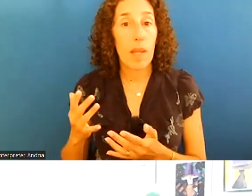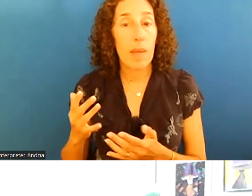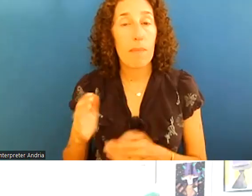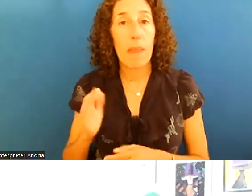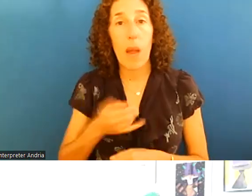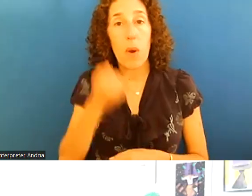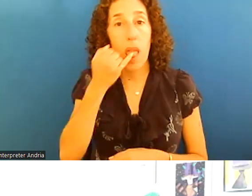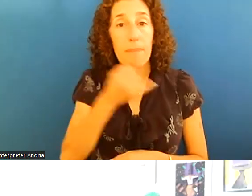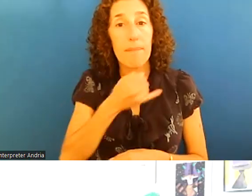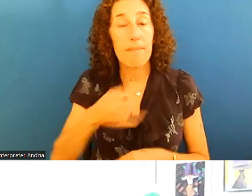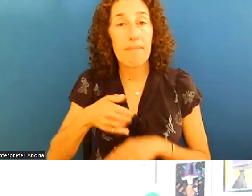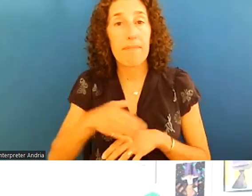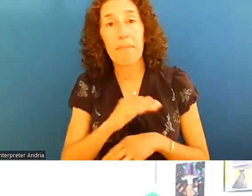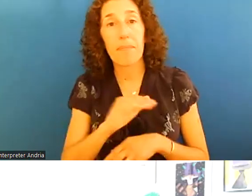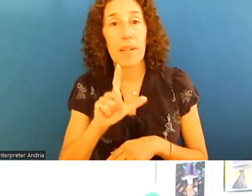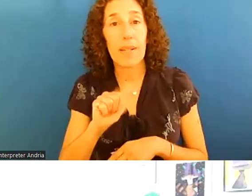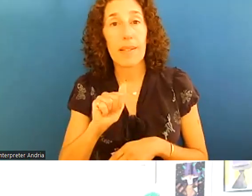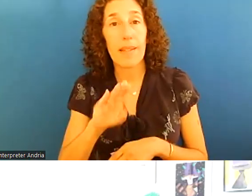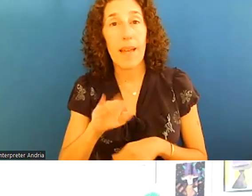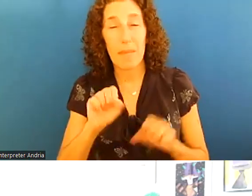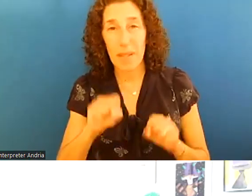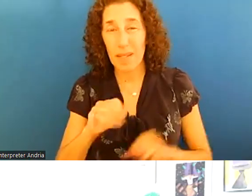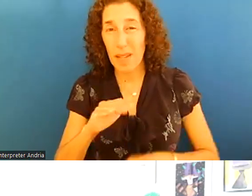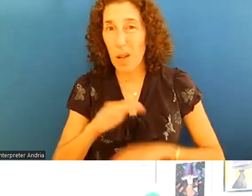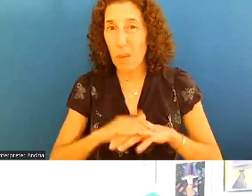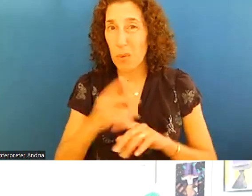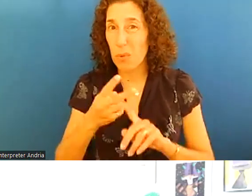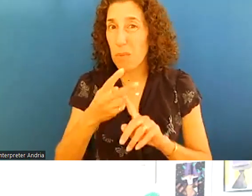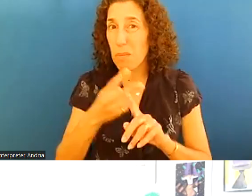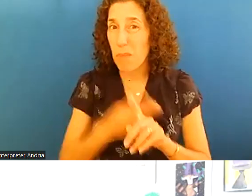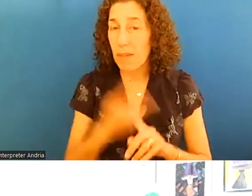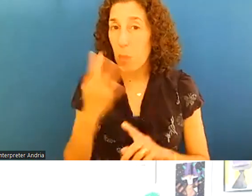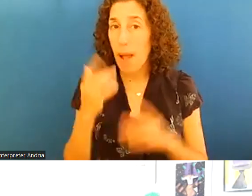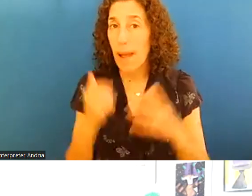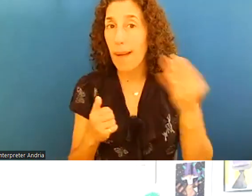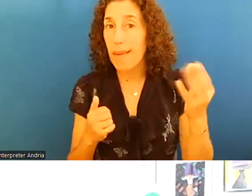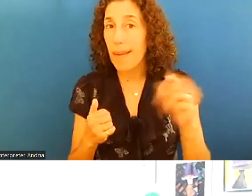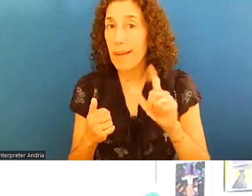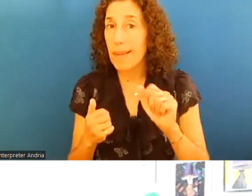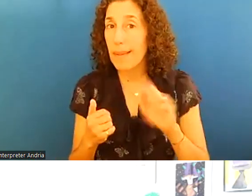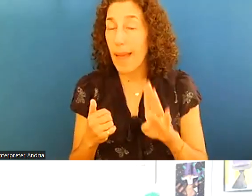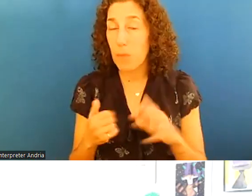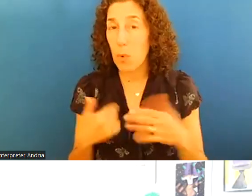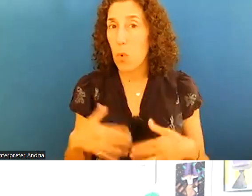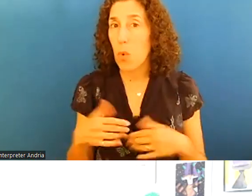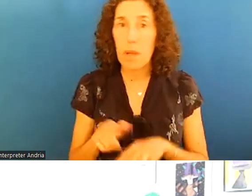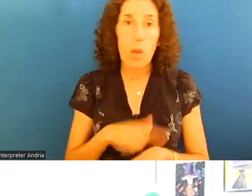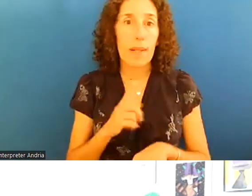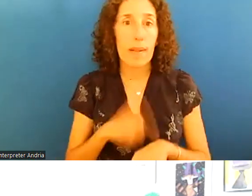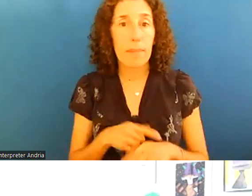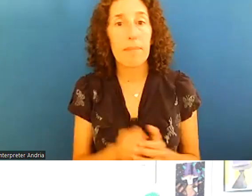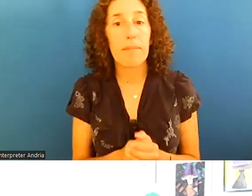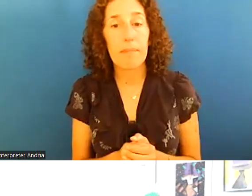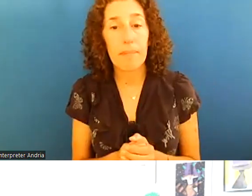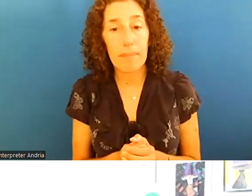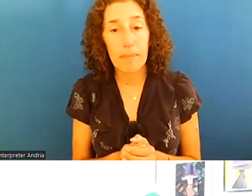outside lab, so it takes typically 2 months to get the results on a rush, which is tough sometimes. But